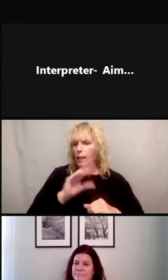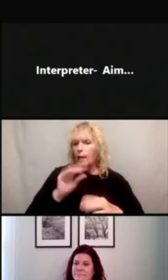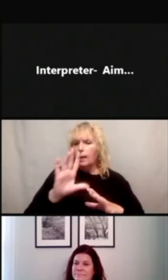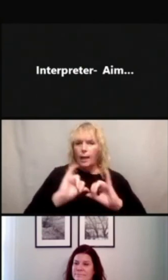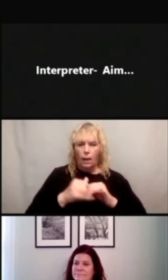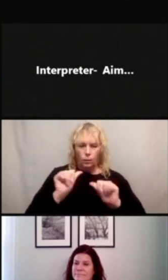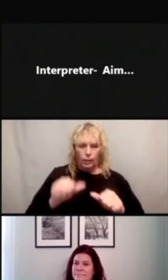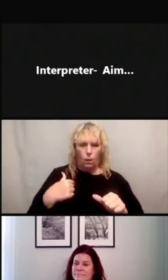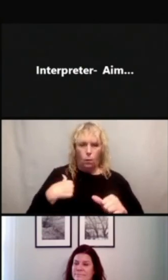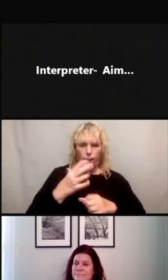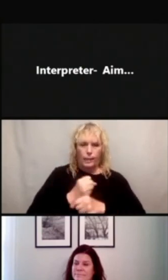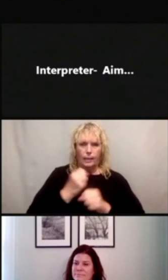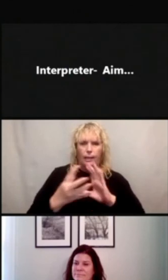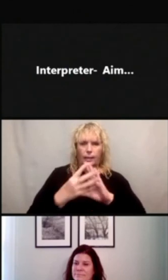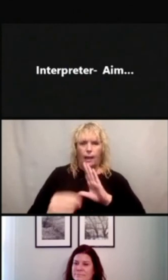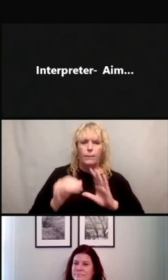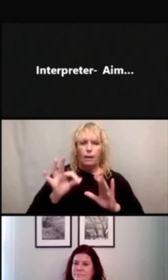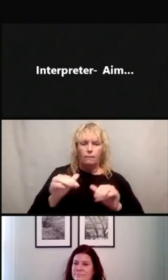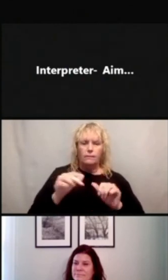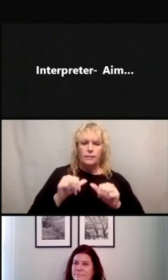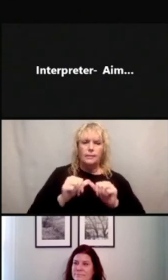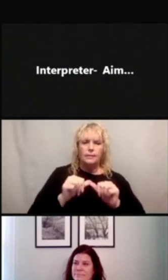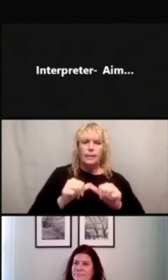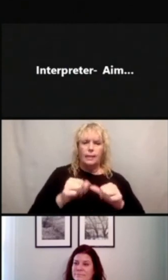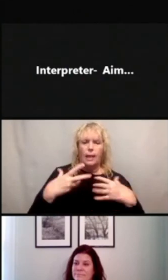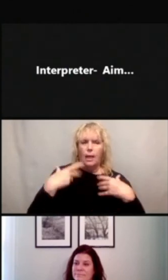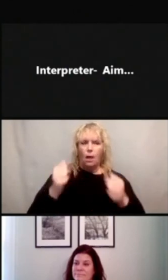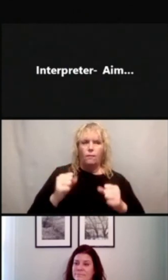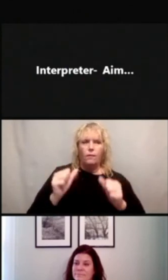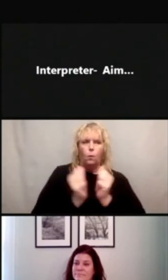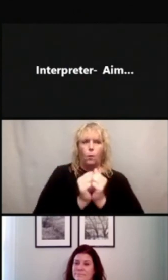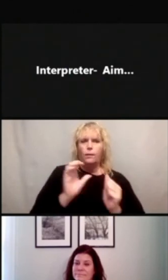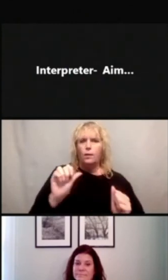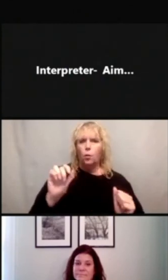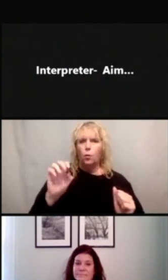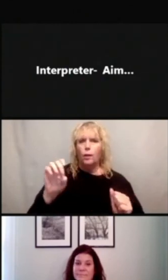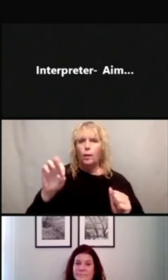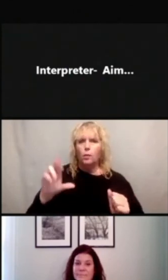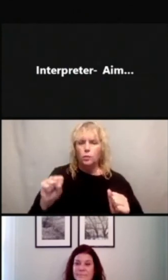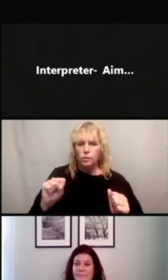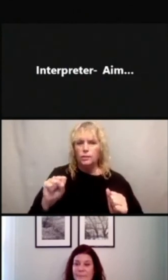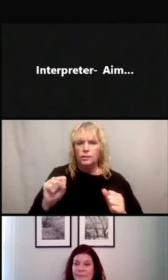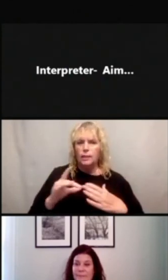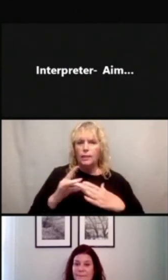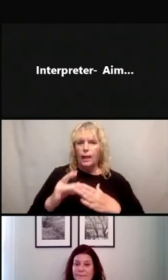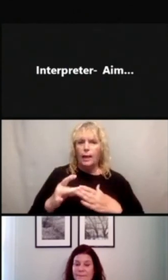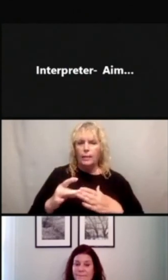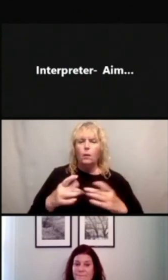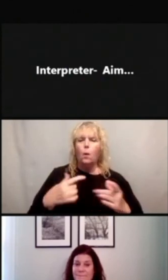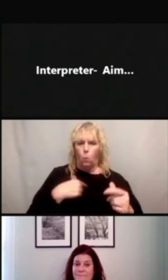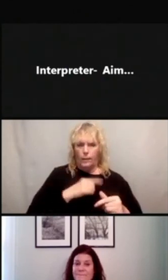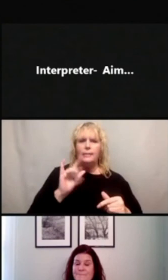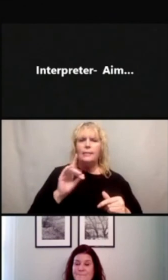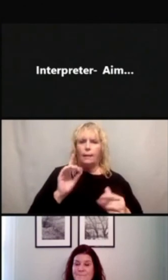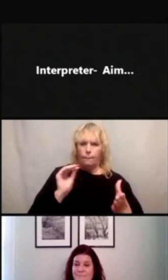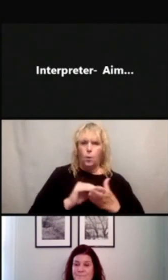Staying Healthy in Careers Guide? We put a link in there, I believe,